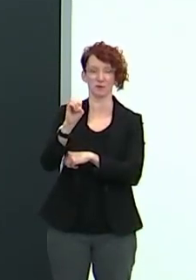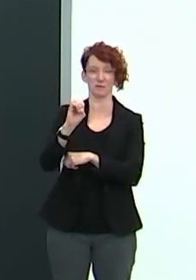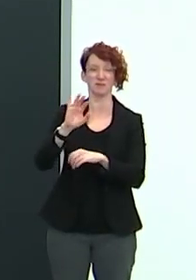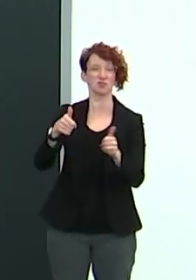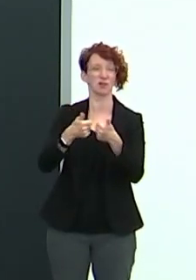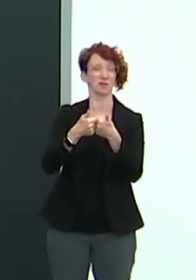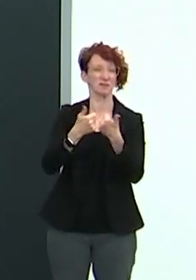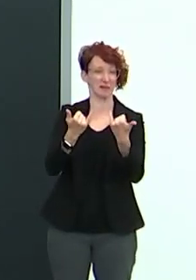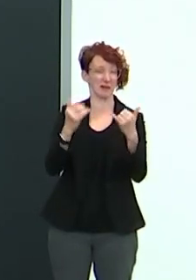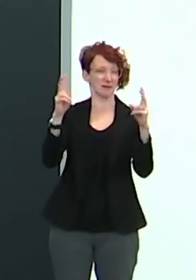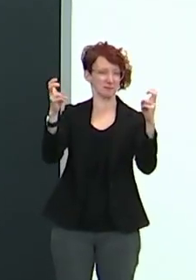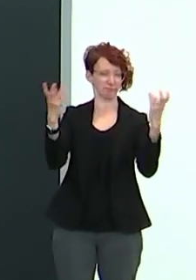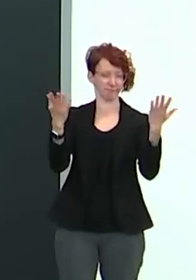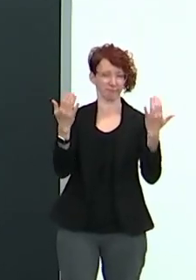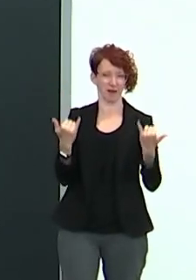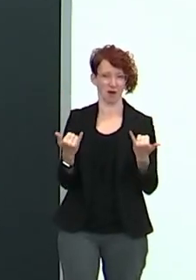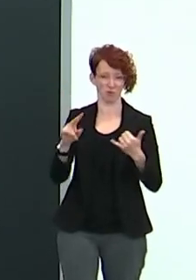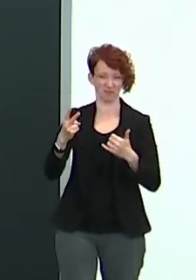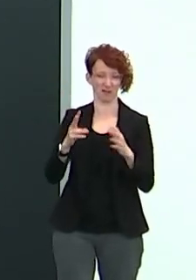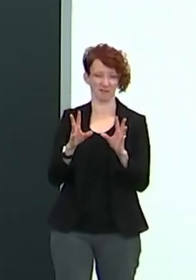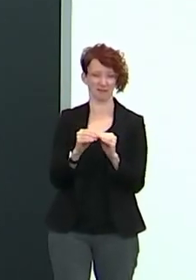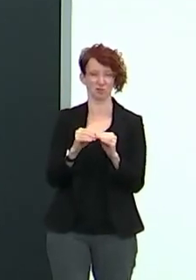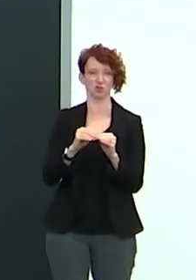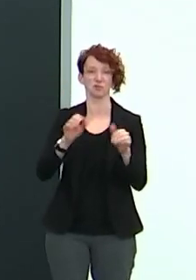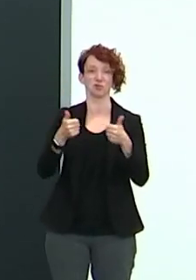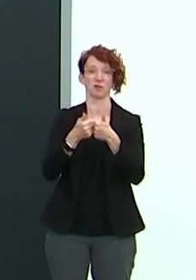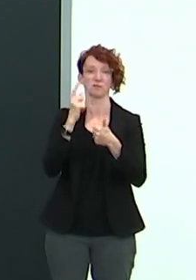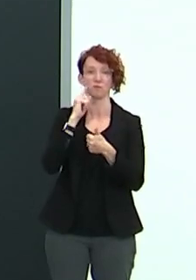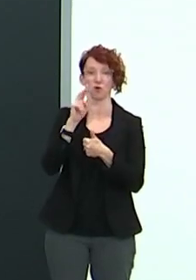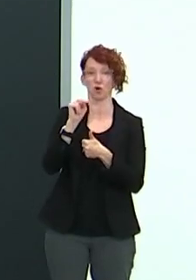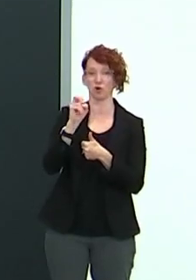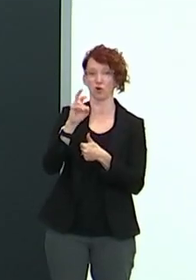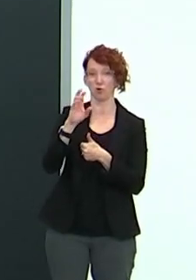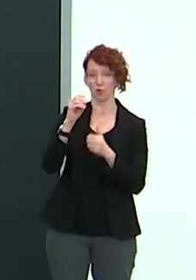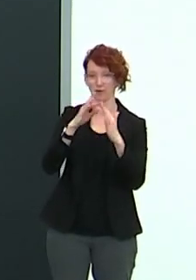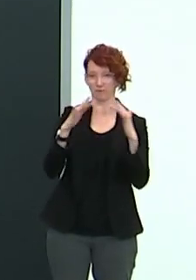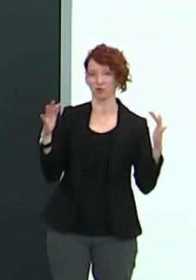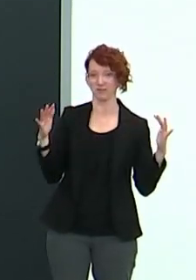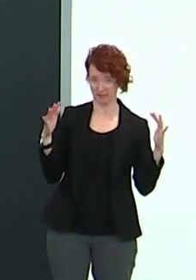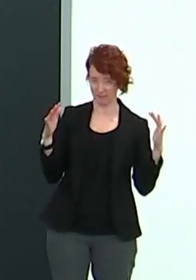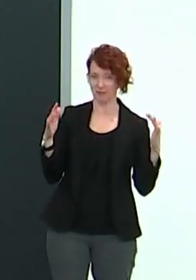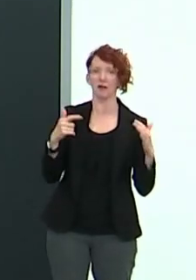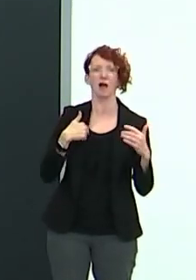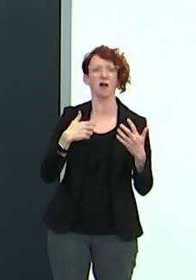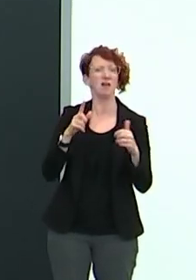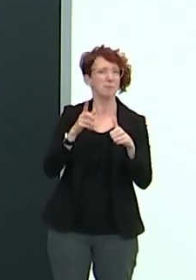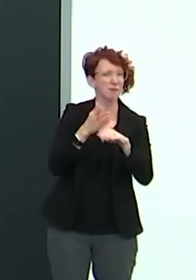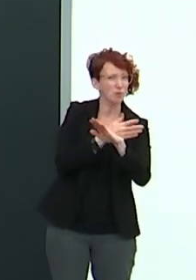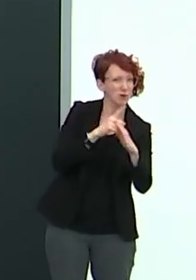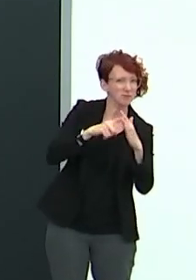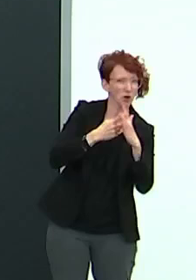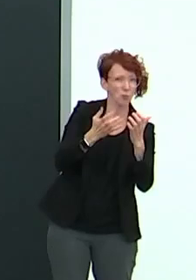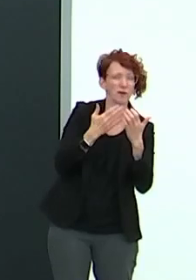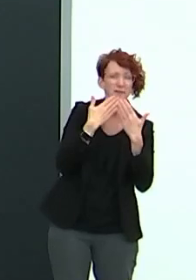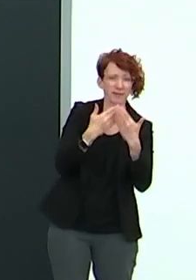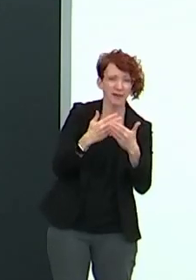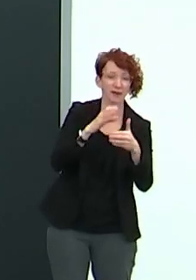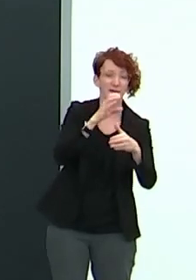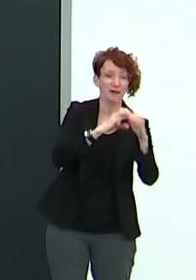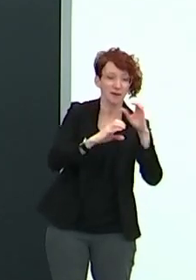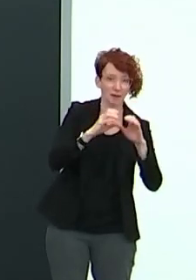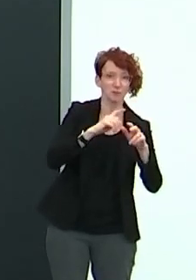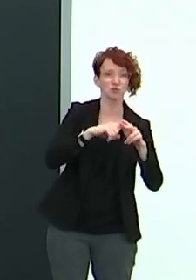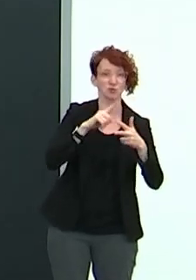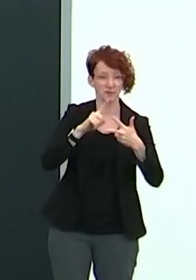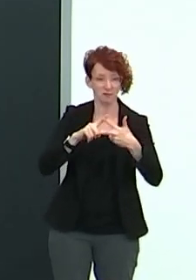neurodiversity. Just a few words before we start. I want to thank the Physics and Chemistry Department as well as the Electrical, Computer,